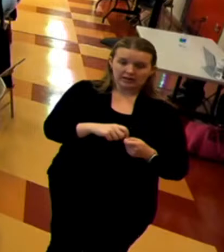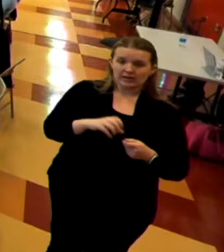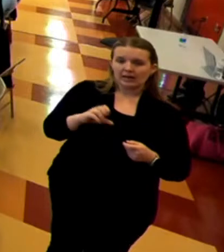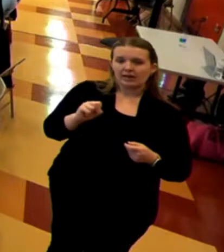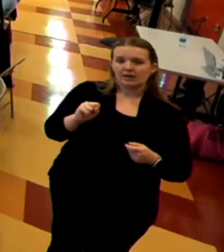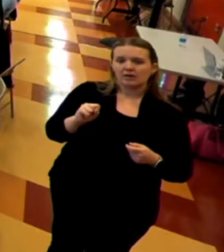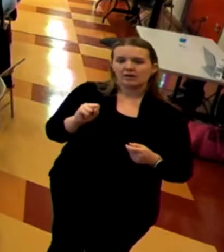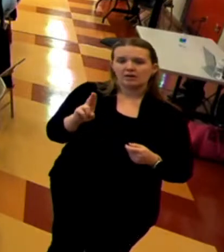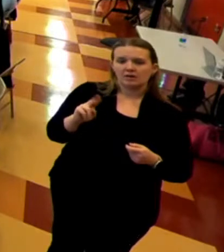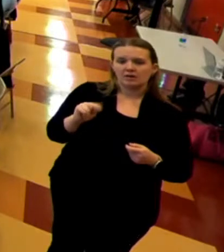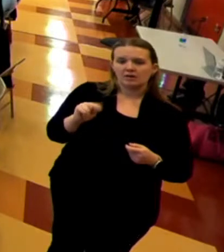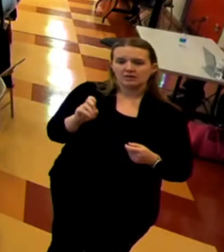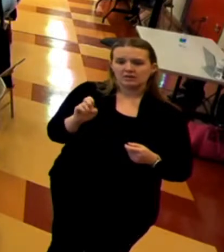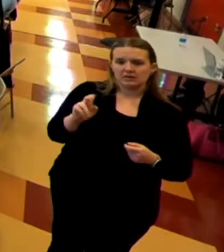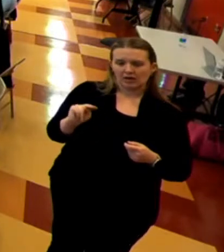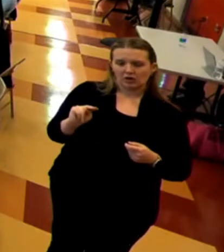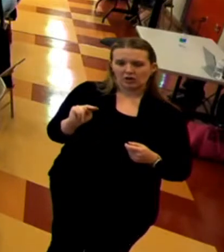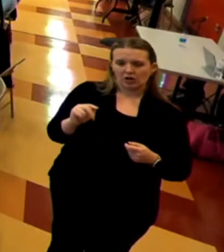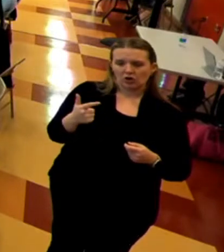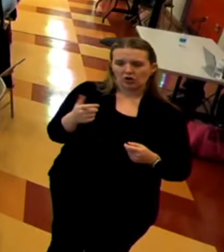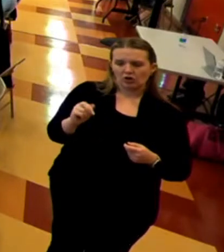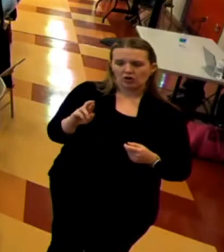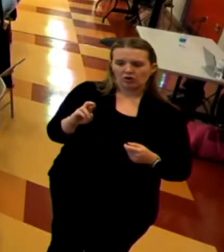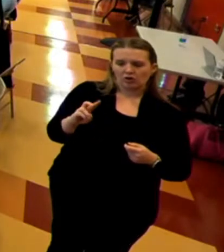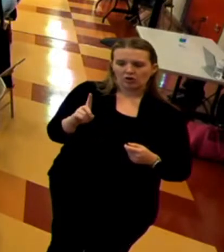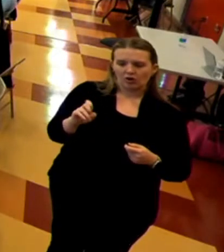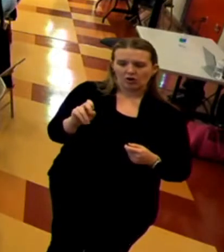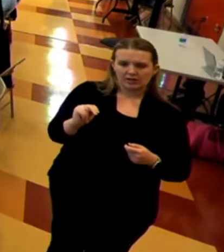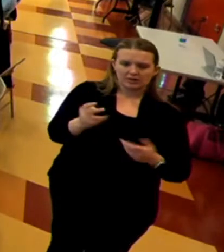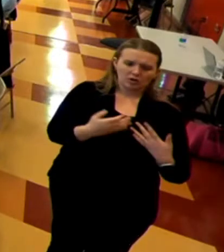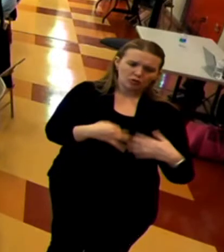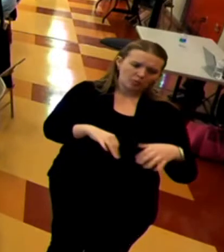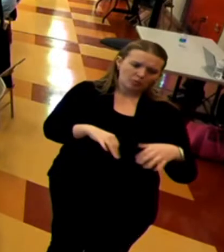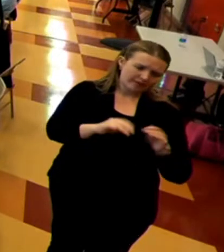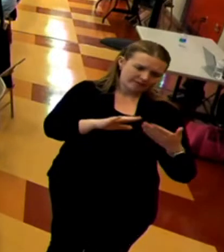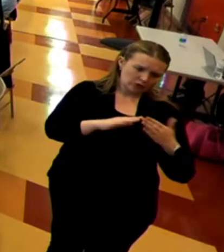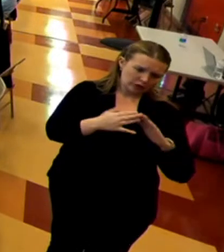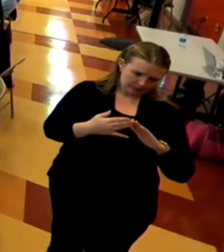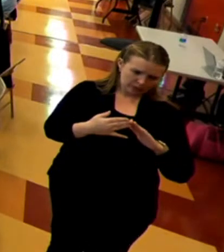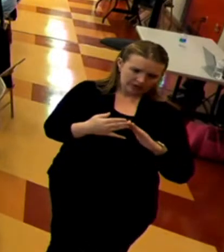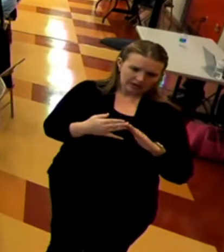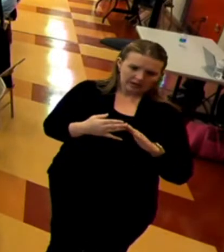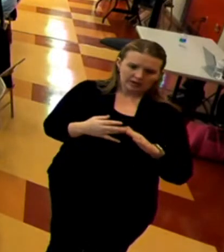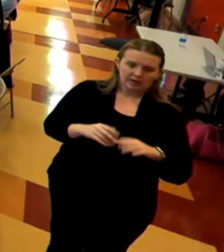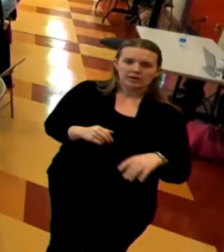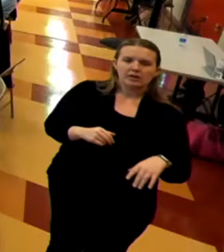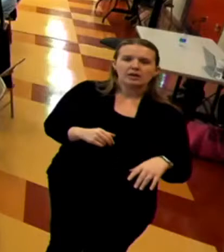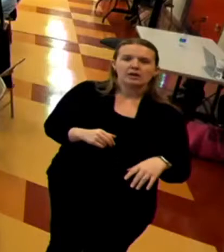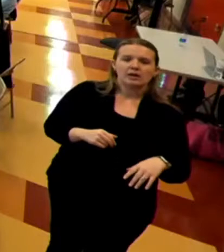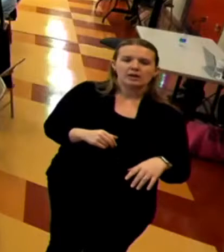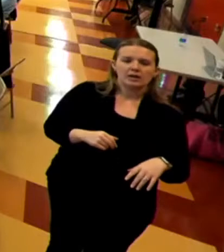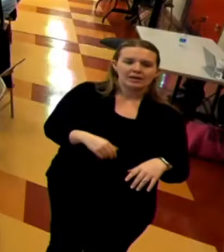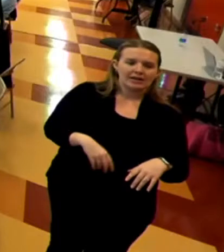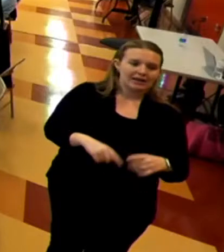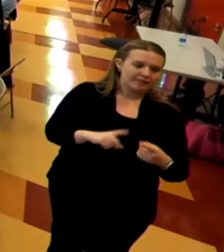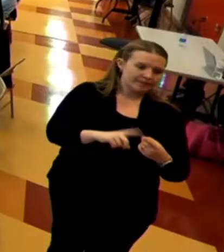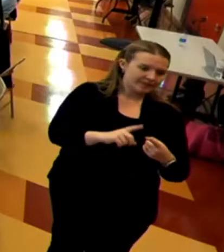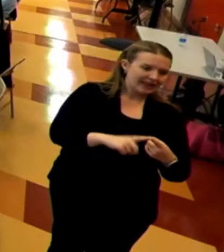Gardens, that is really important to the community. And that is by way of Taste of New